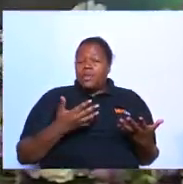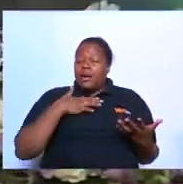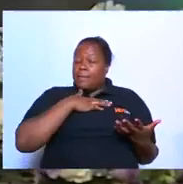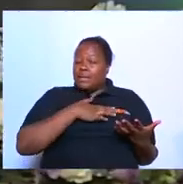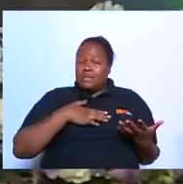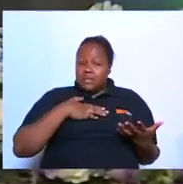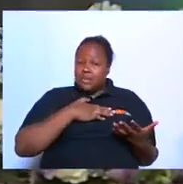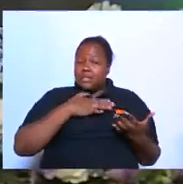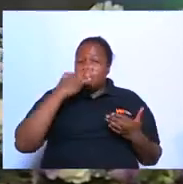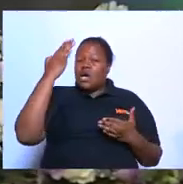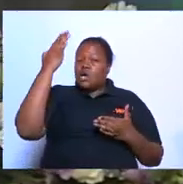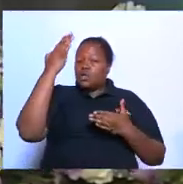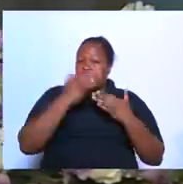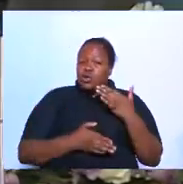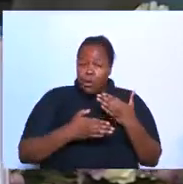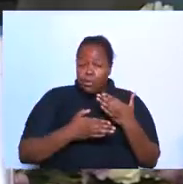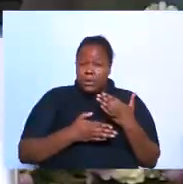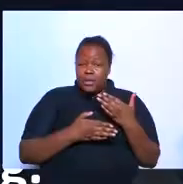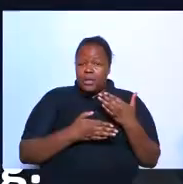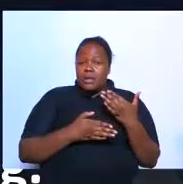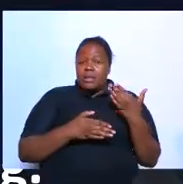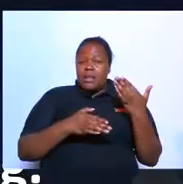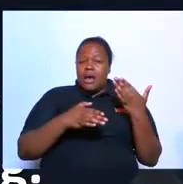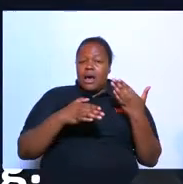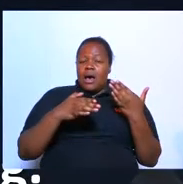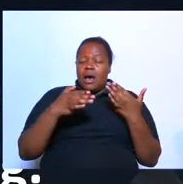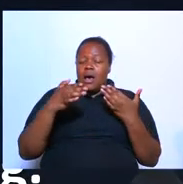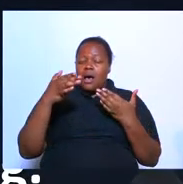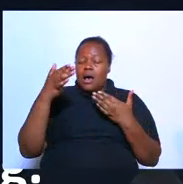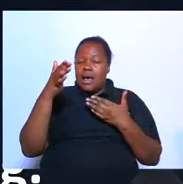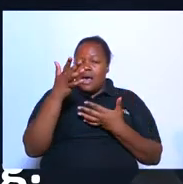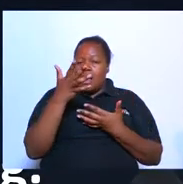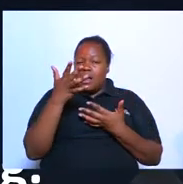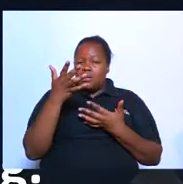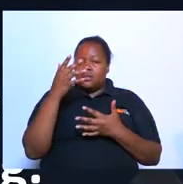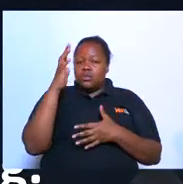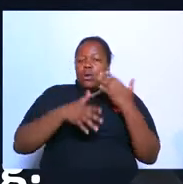stop interrupting each other